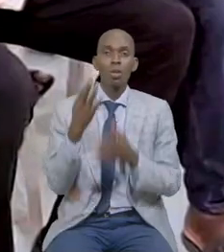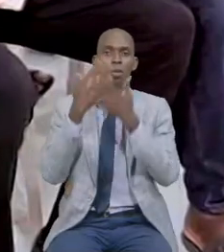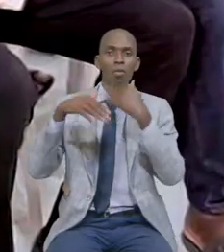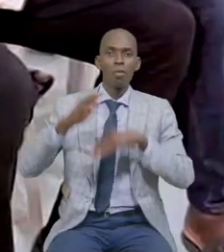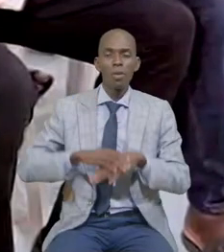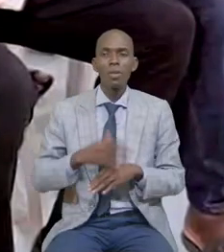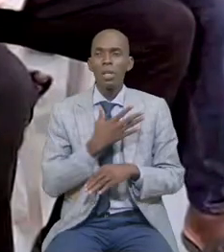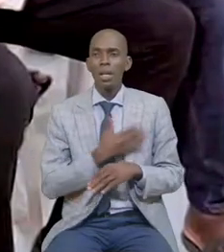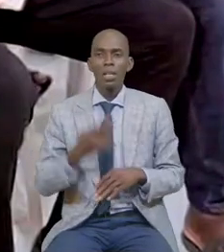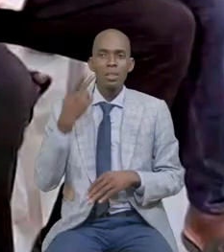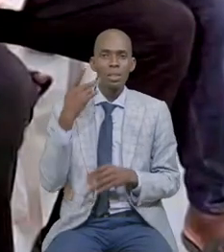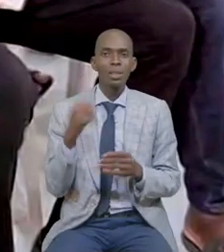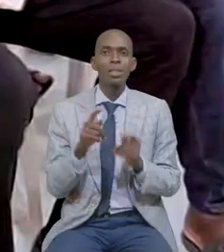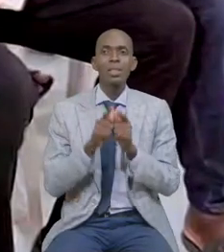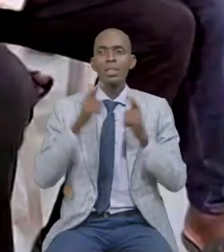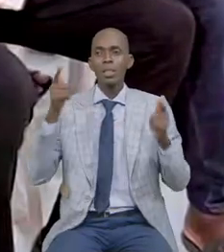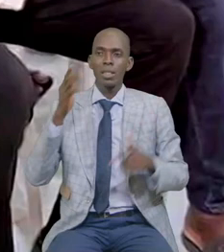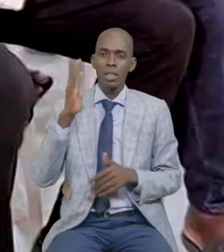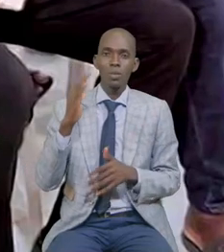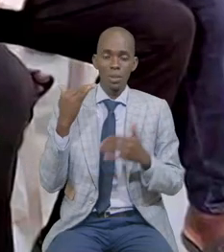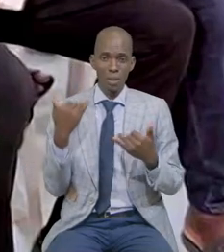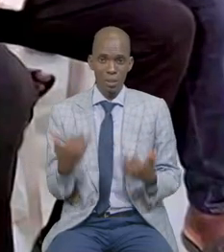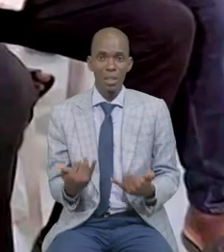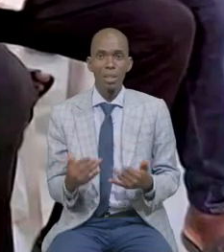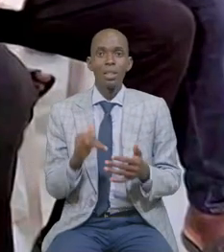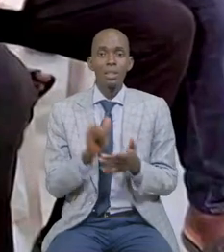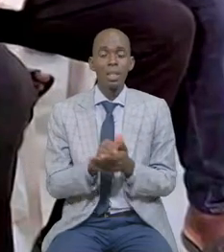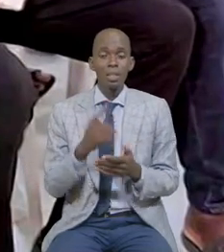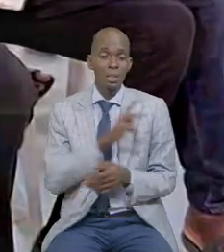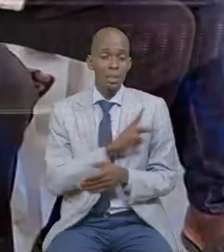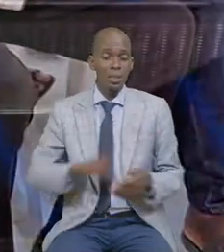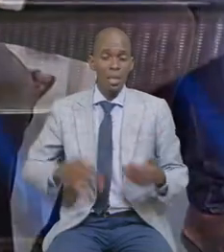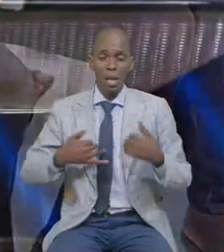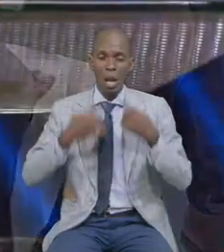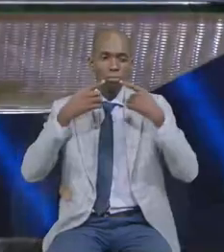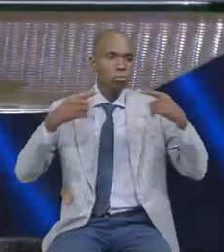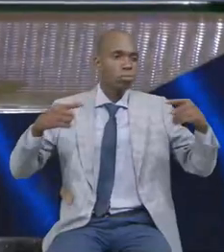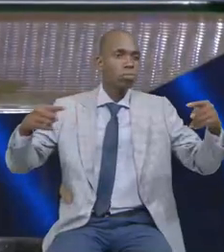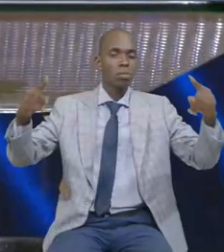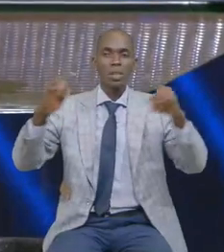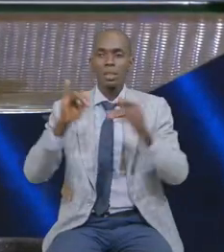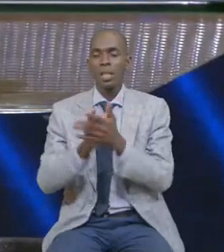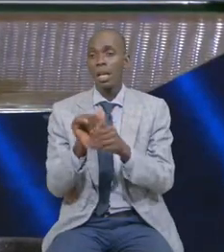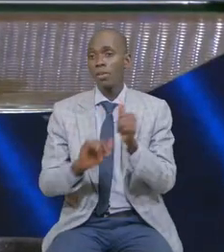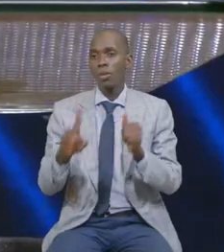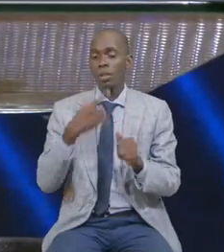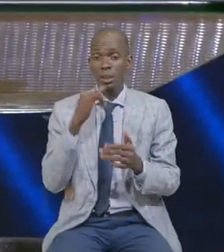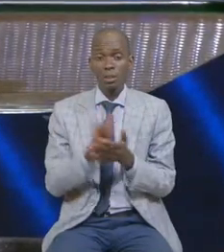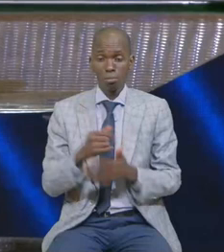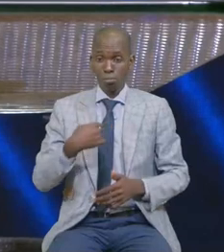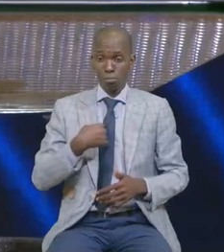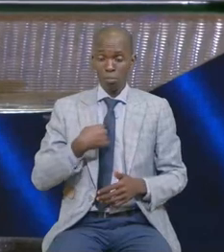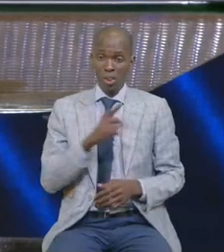greatest ceremony that he Now voice and I'm probably saying that everywhere that the Earth says My Confession